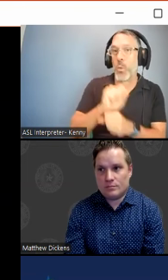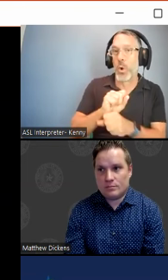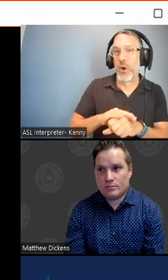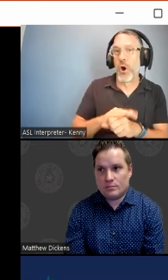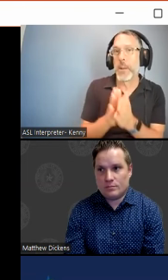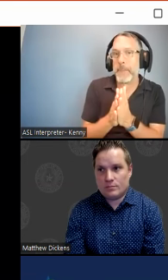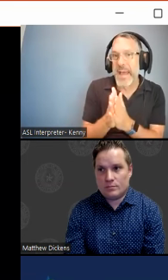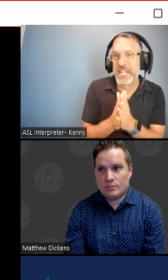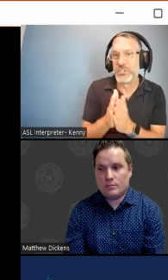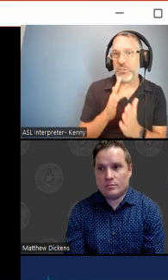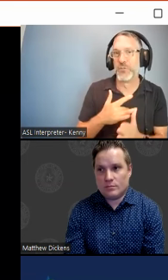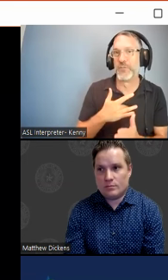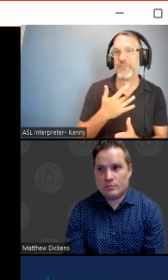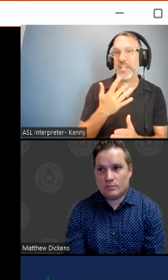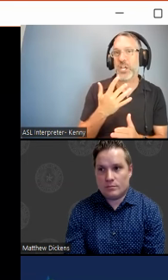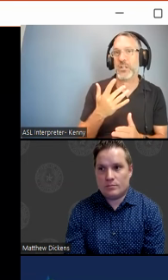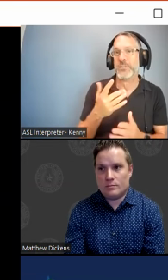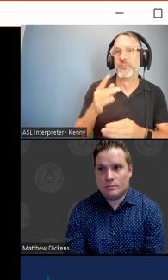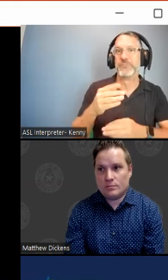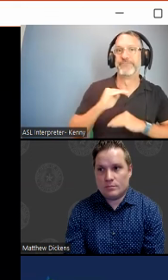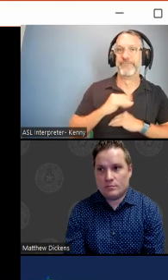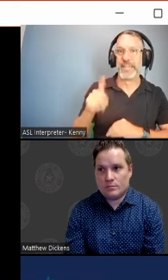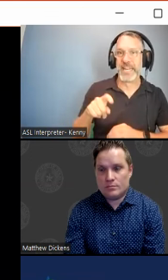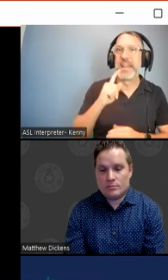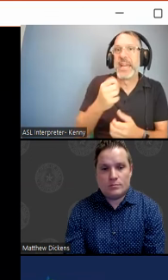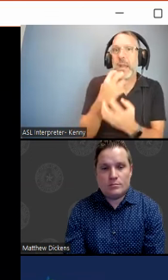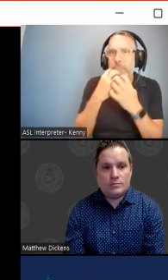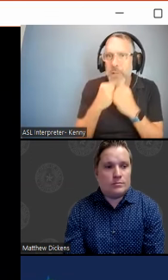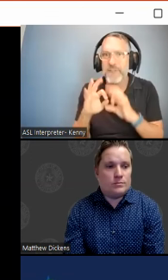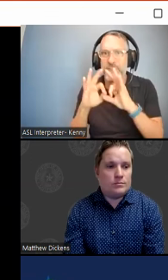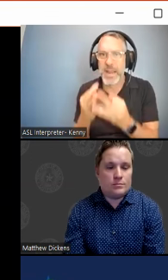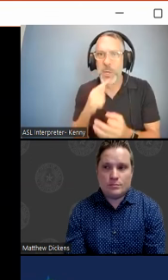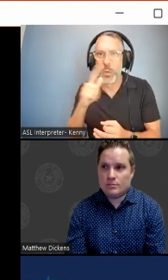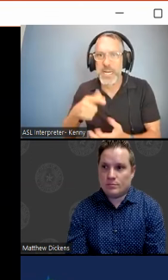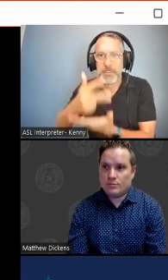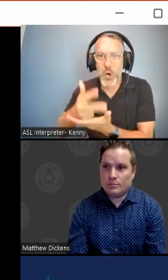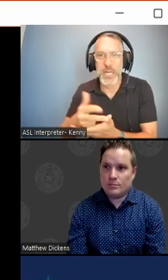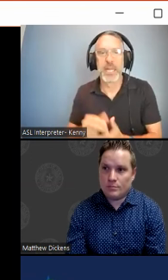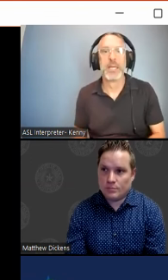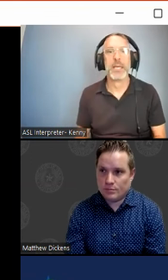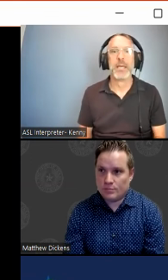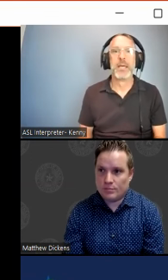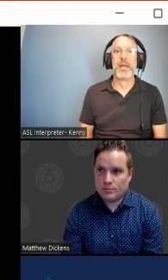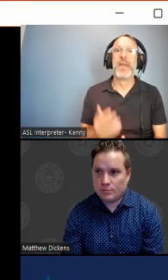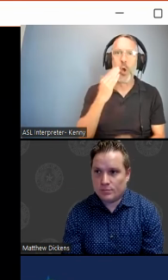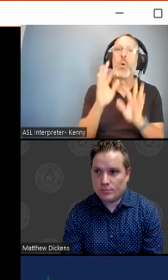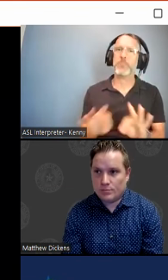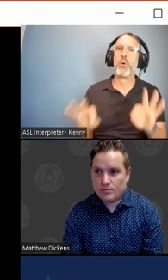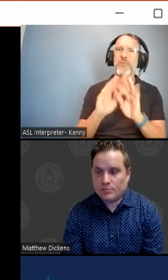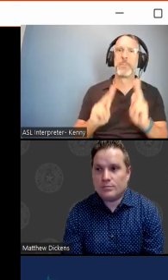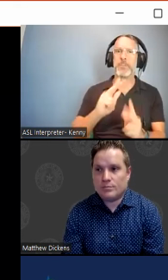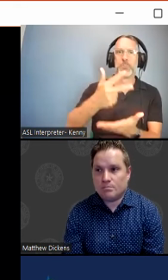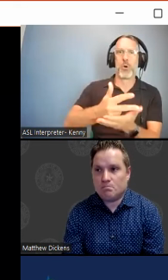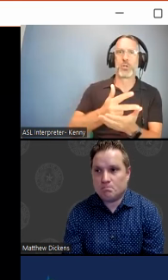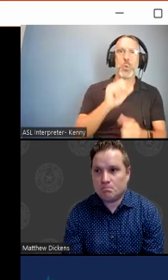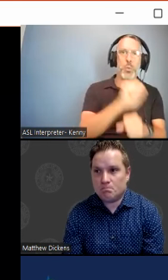passion to fill a need. They have a loved one who needs those parking spaces, or they know the importance of those parking spaces for people to work,